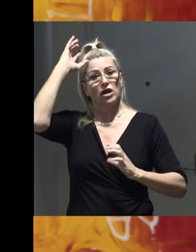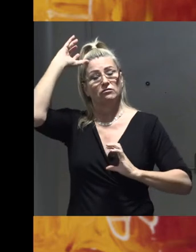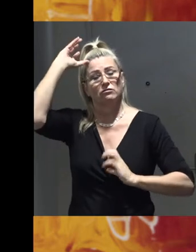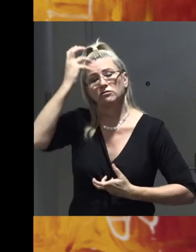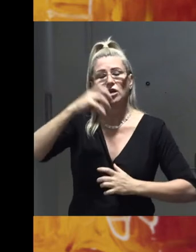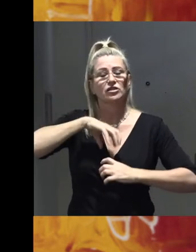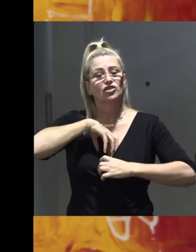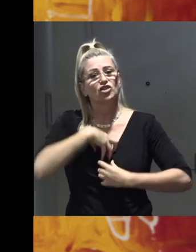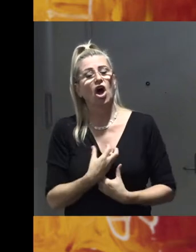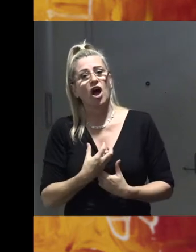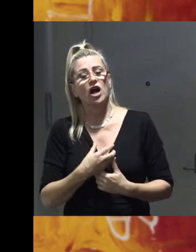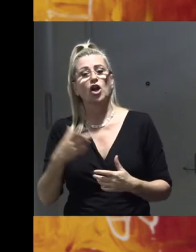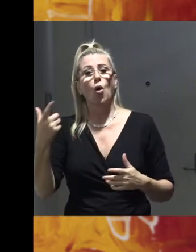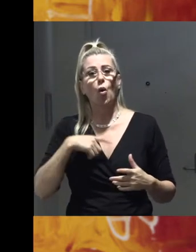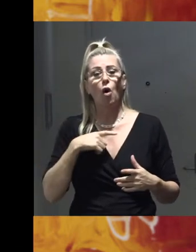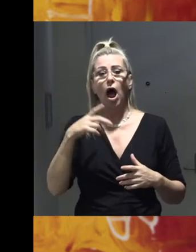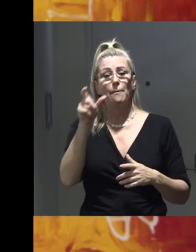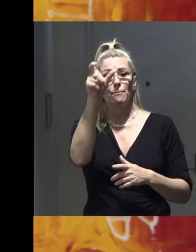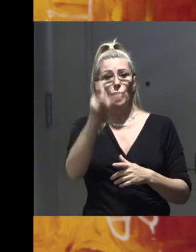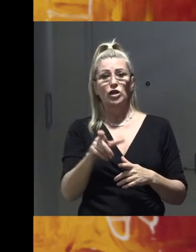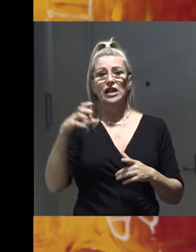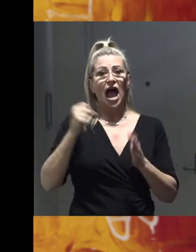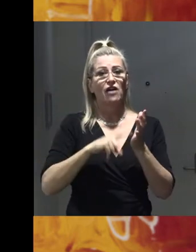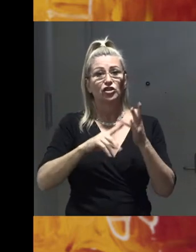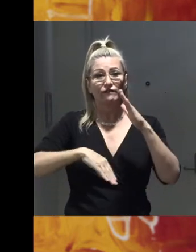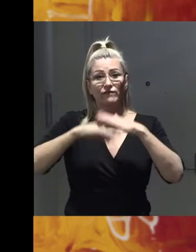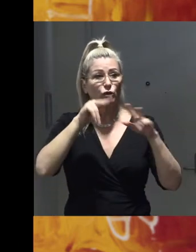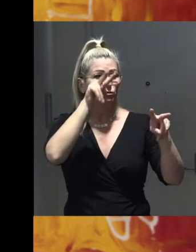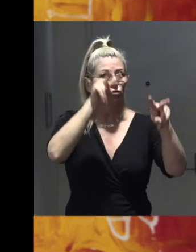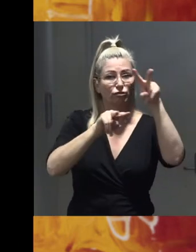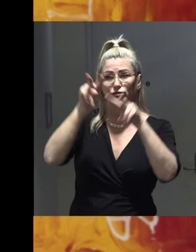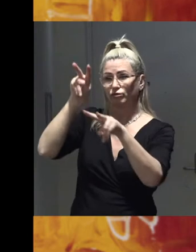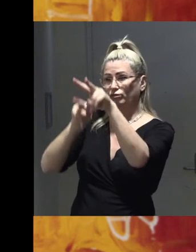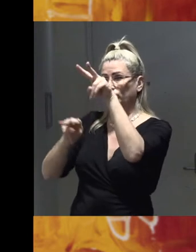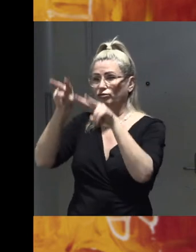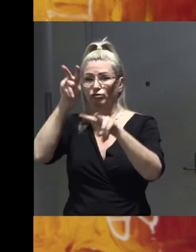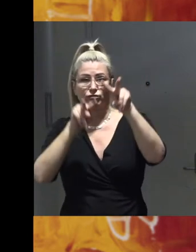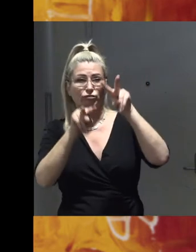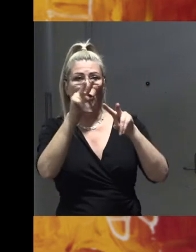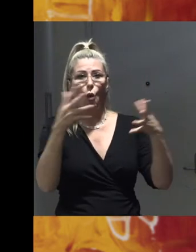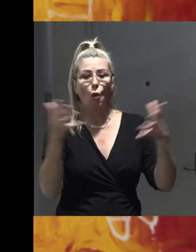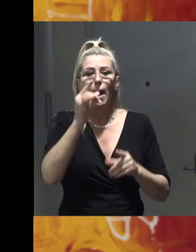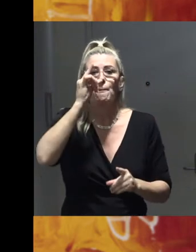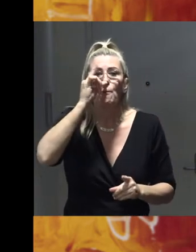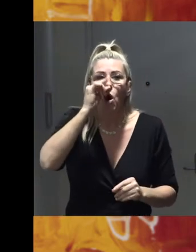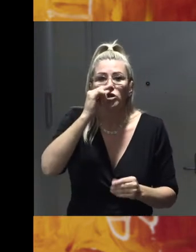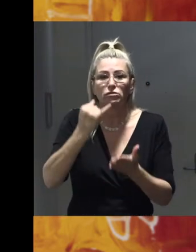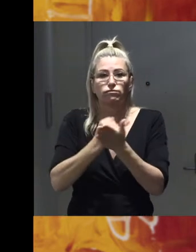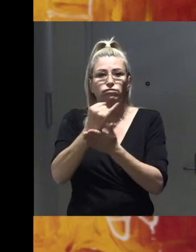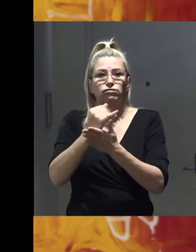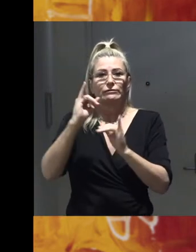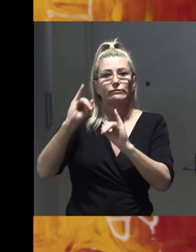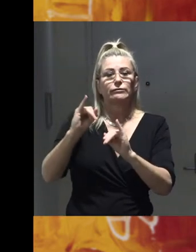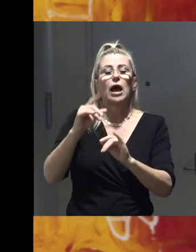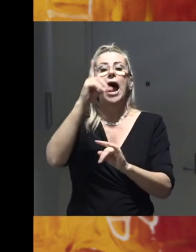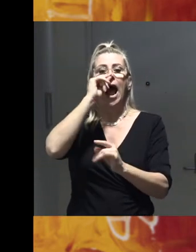requires the person to identify all possible avenues in which the threat might occur in order to successfully block